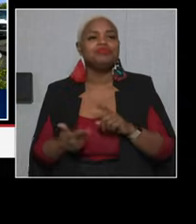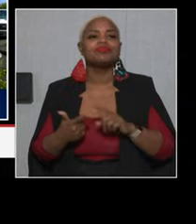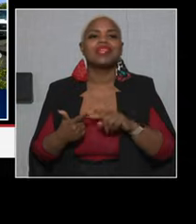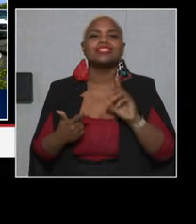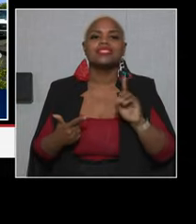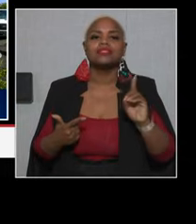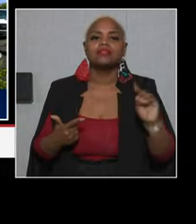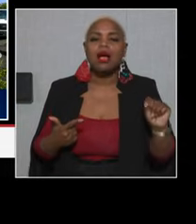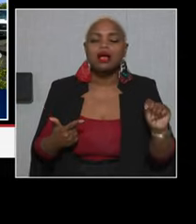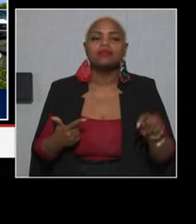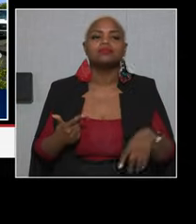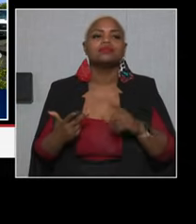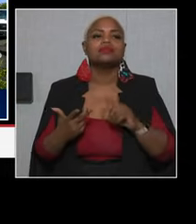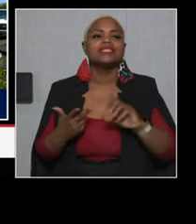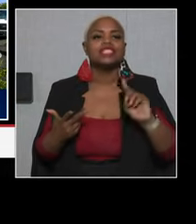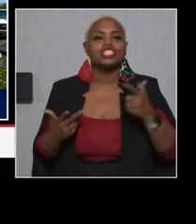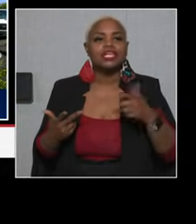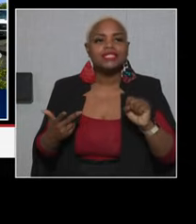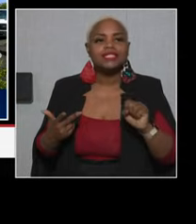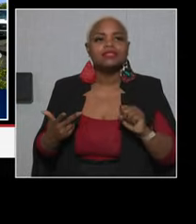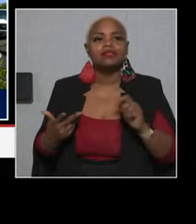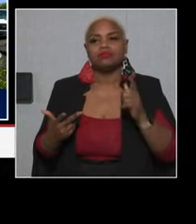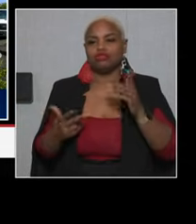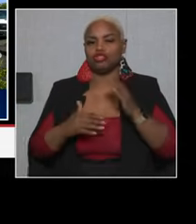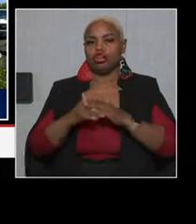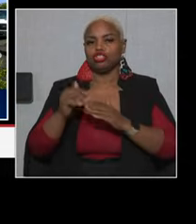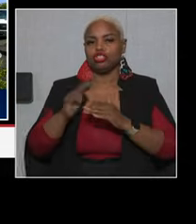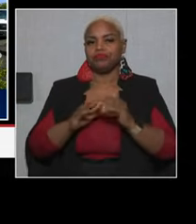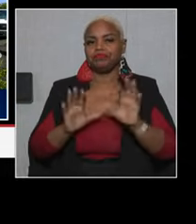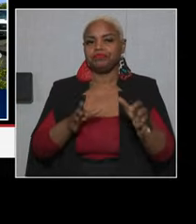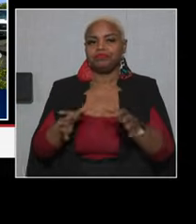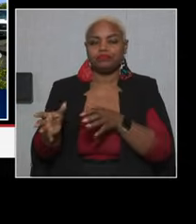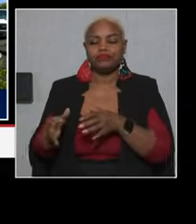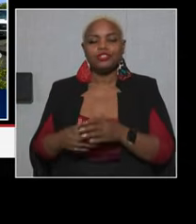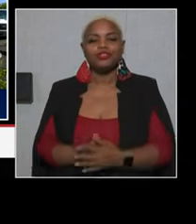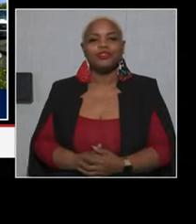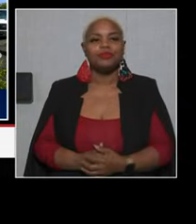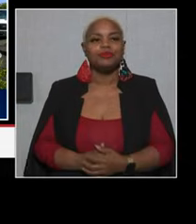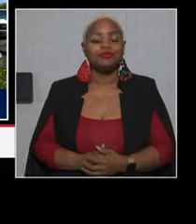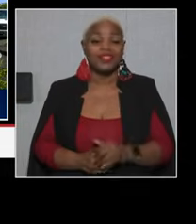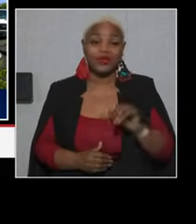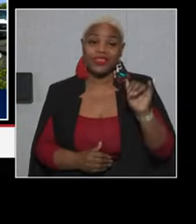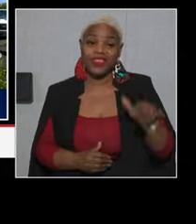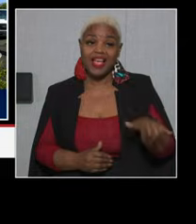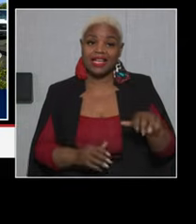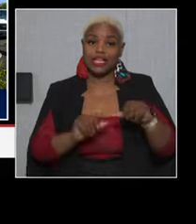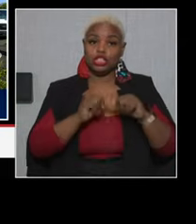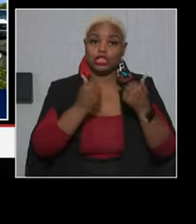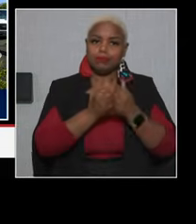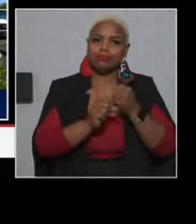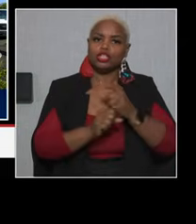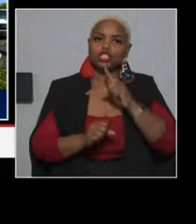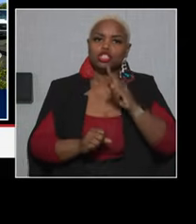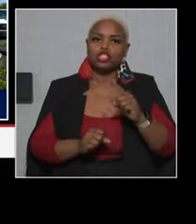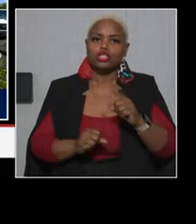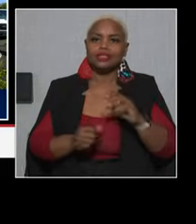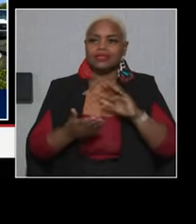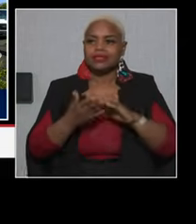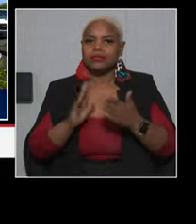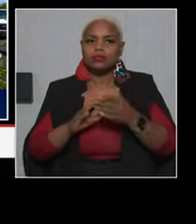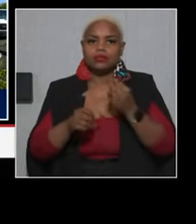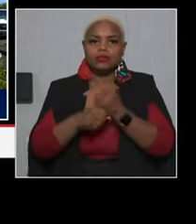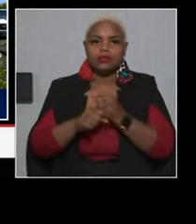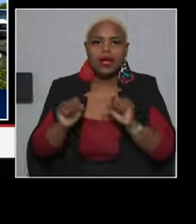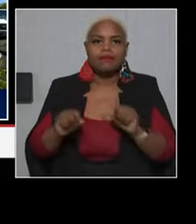are just a few of our agencies who are responsible for keeping the city clean and safe, and we want to